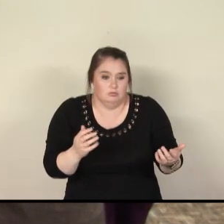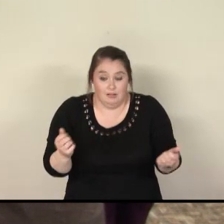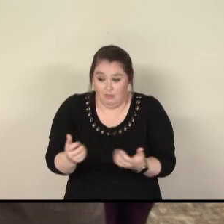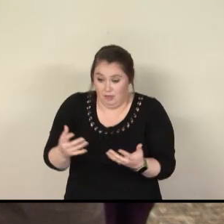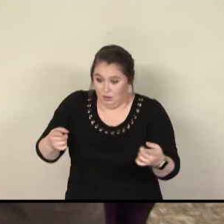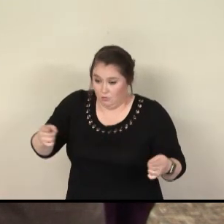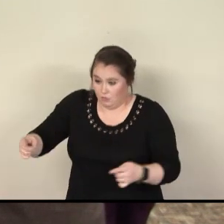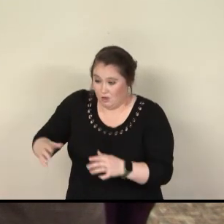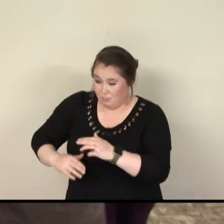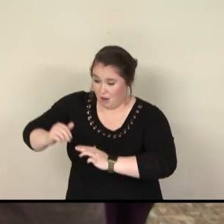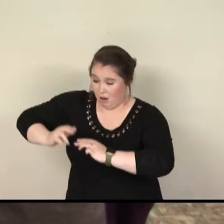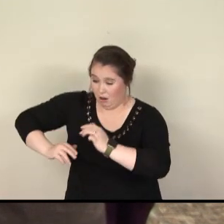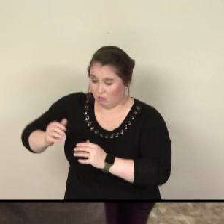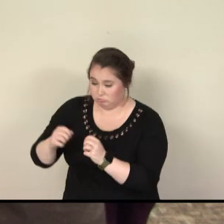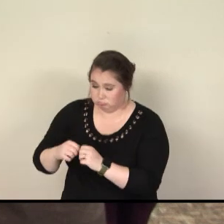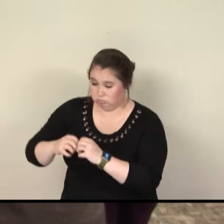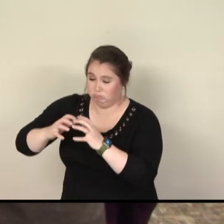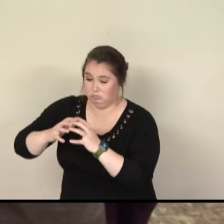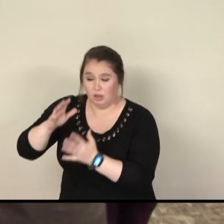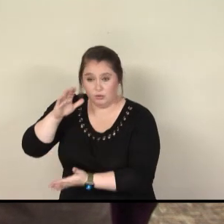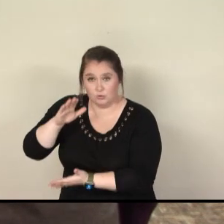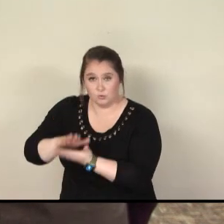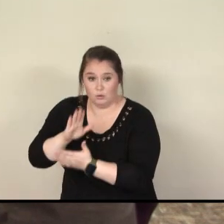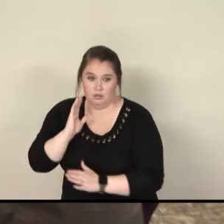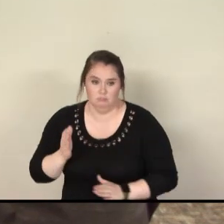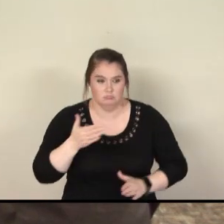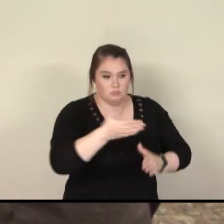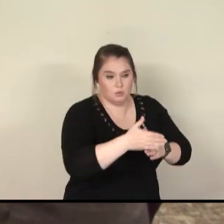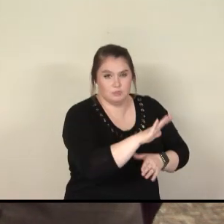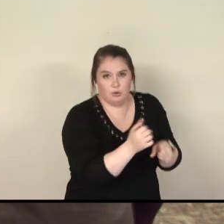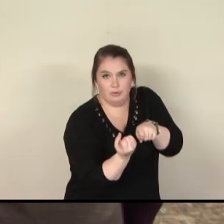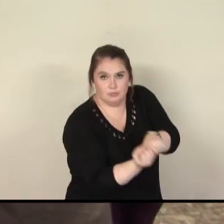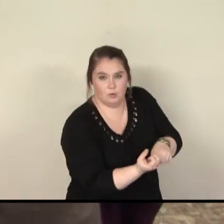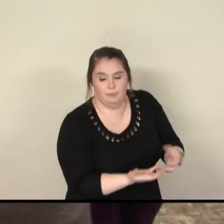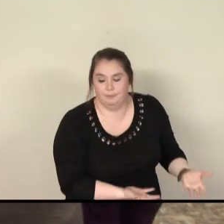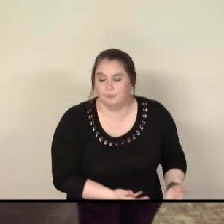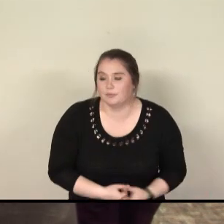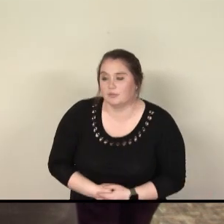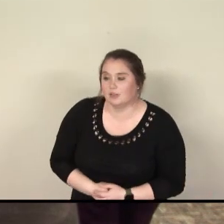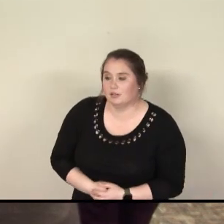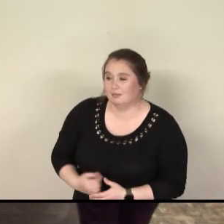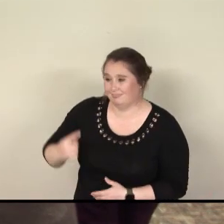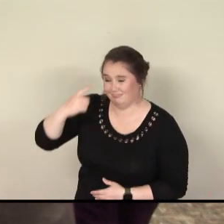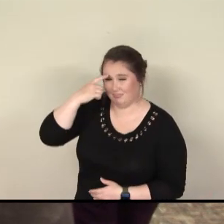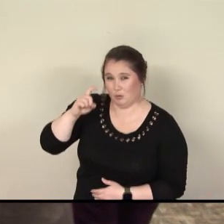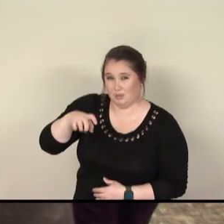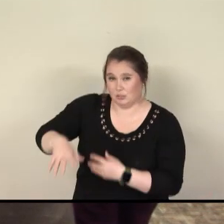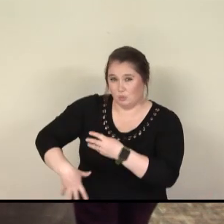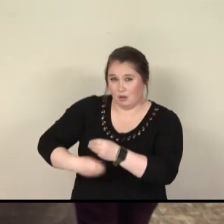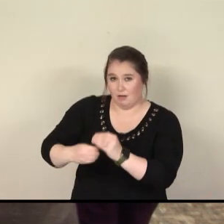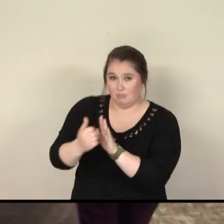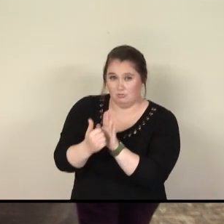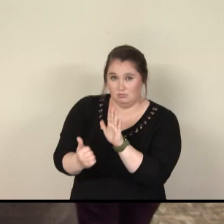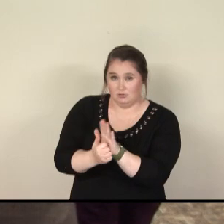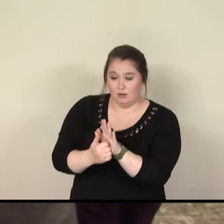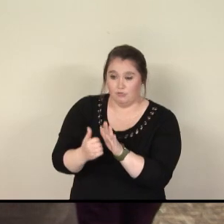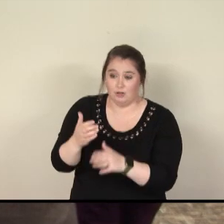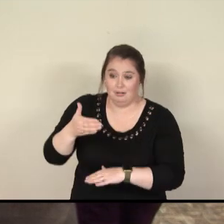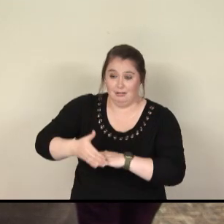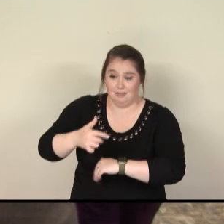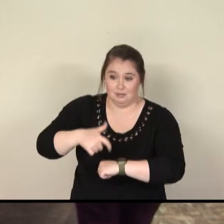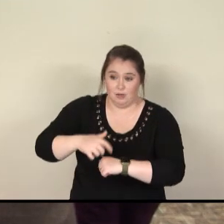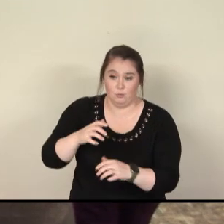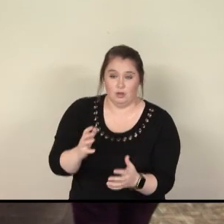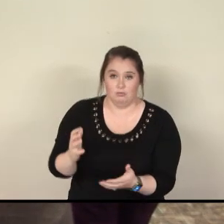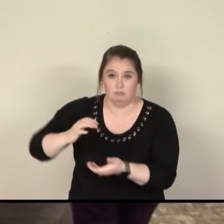It's a great time to collaborate. And yes, next joint meeting with the